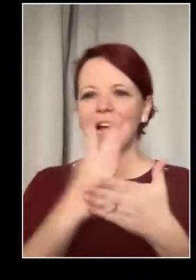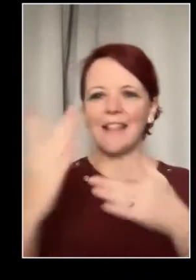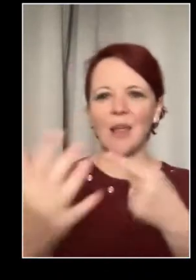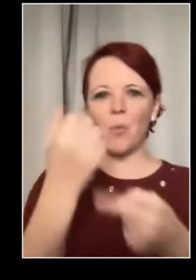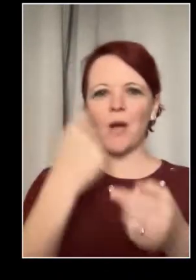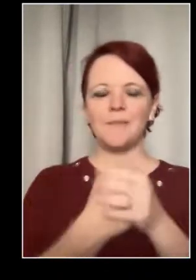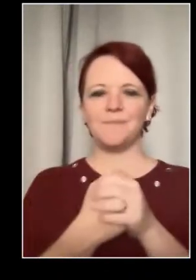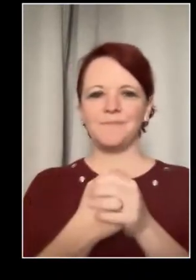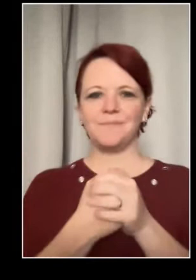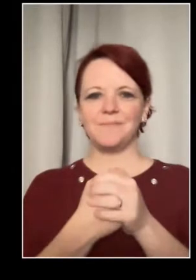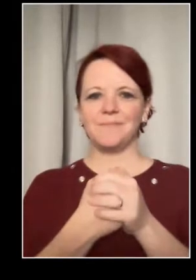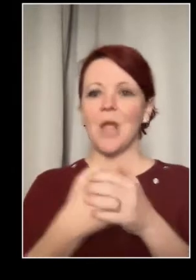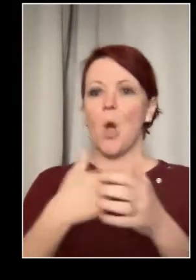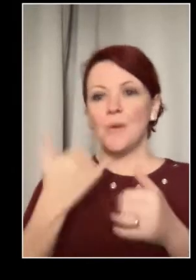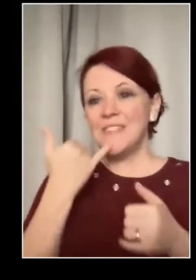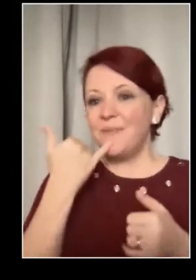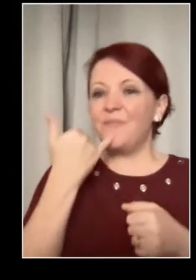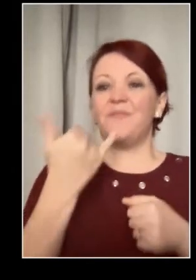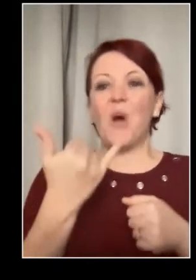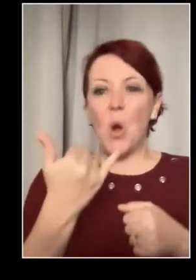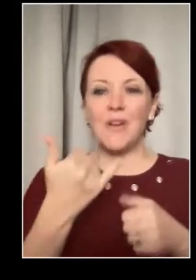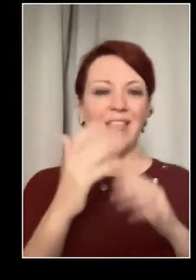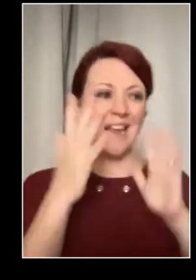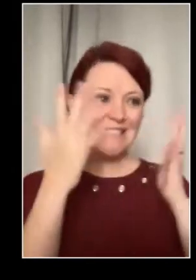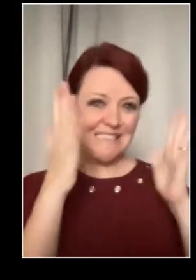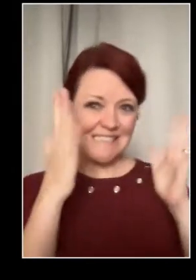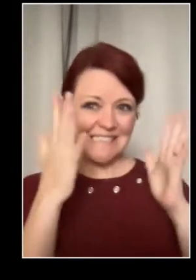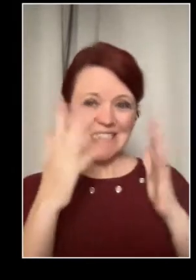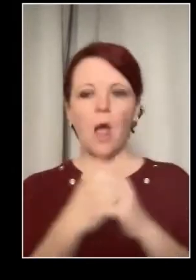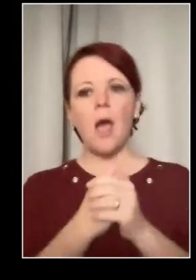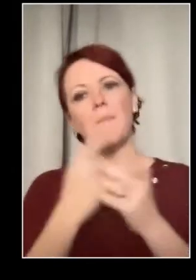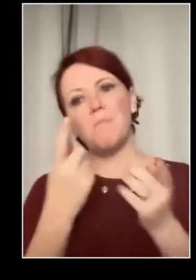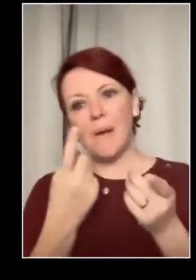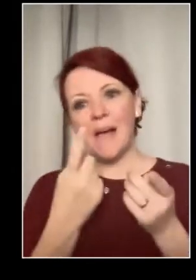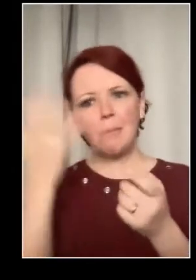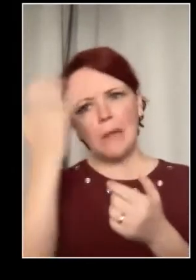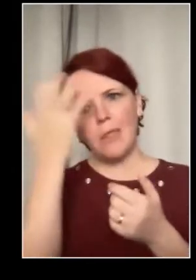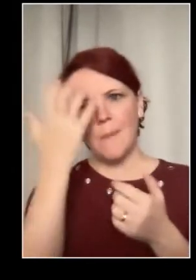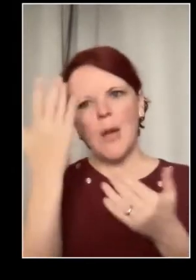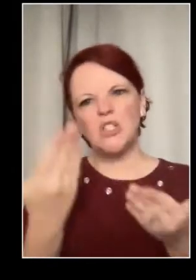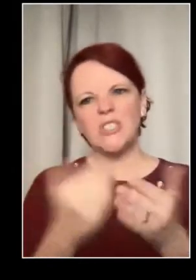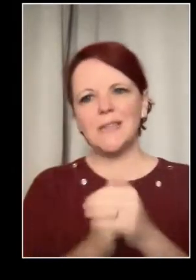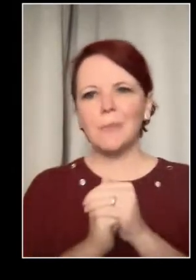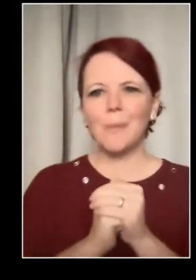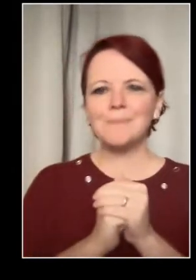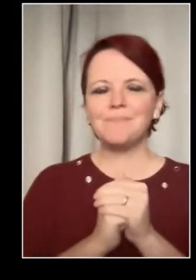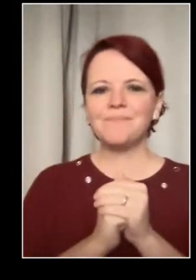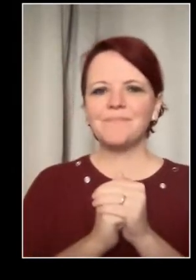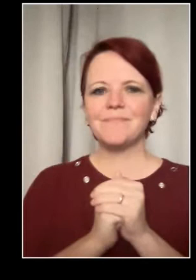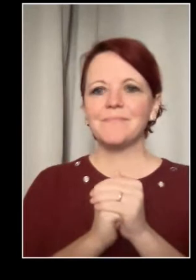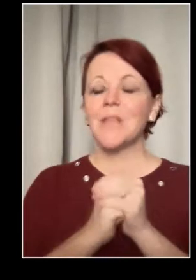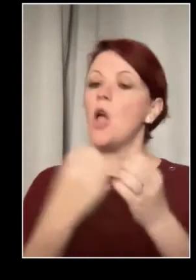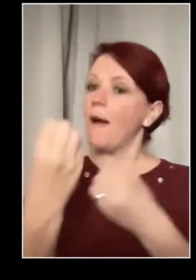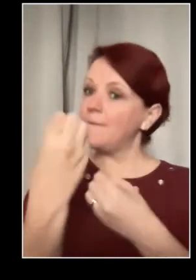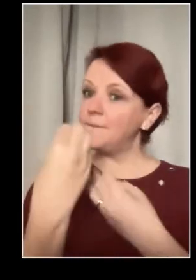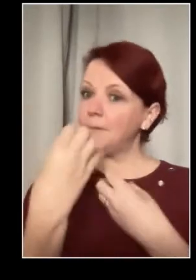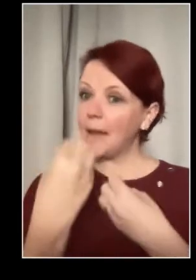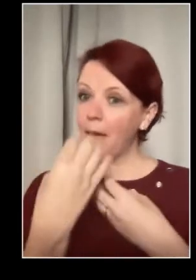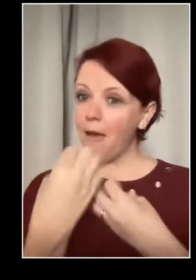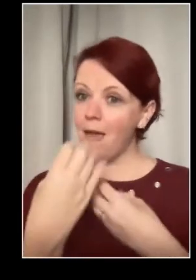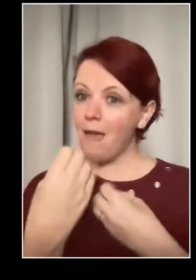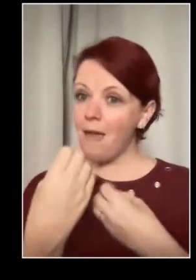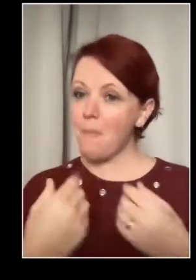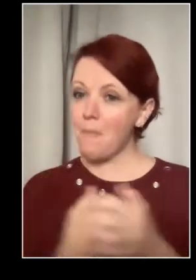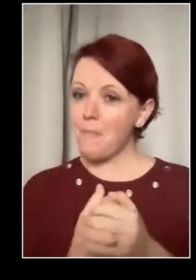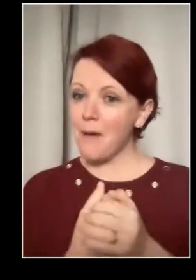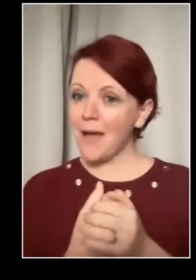the phone and they are over the moon, but they're dealing with a bit of emergency at the moment. But here's what the judges had to say. So congratulations and thanks again to the British Army for